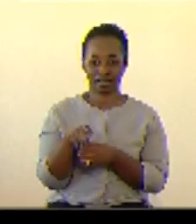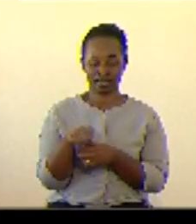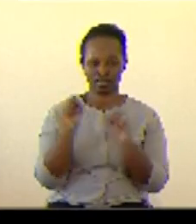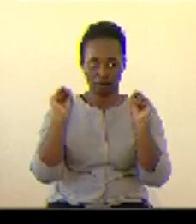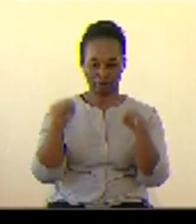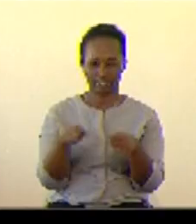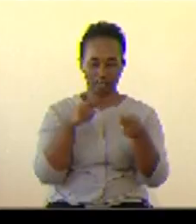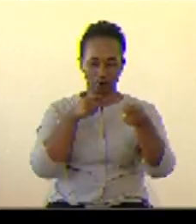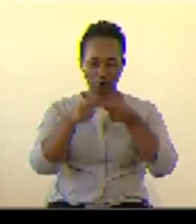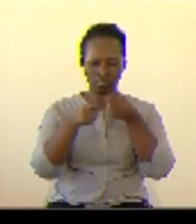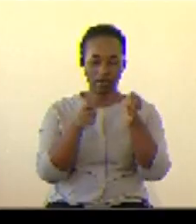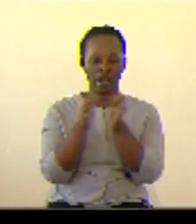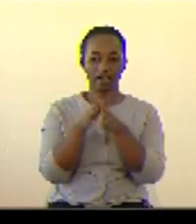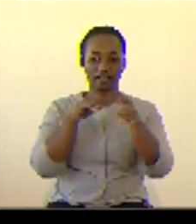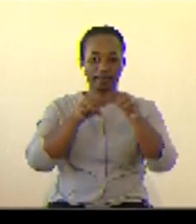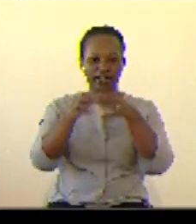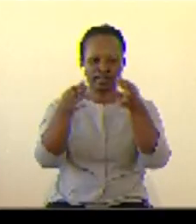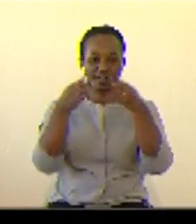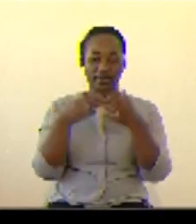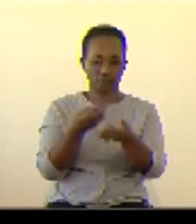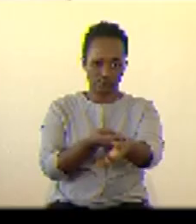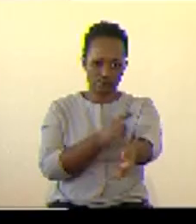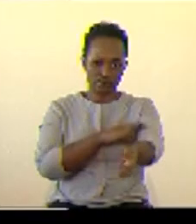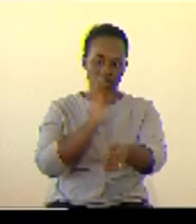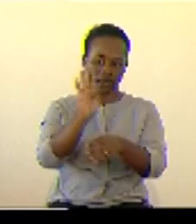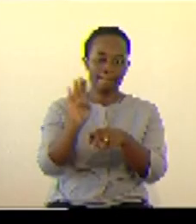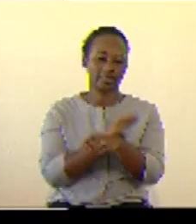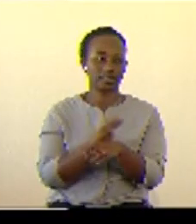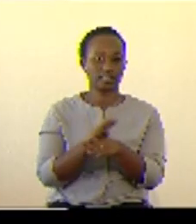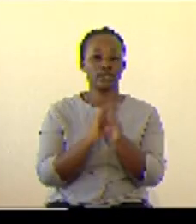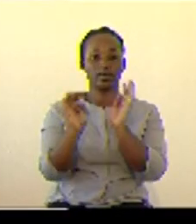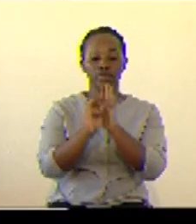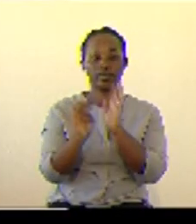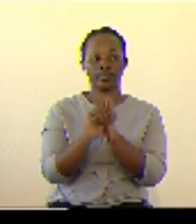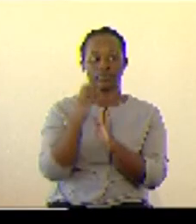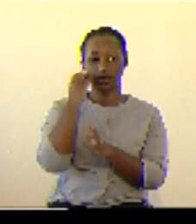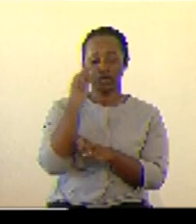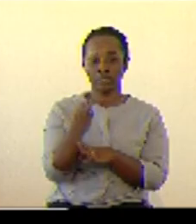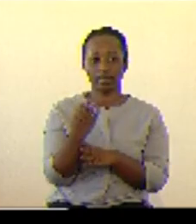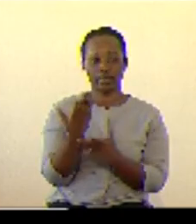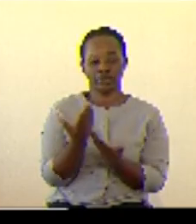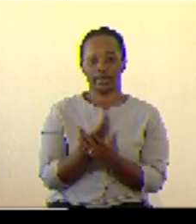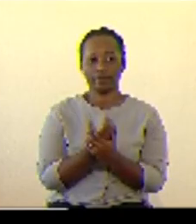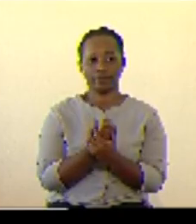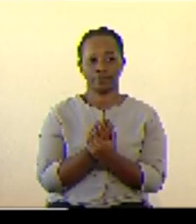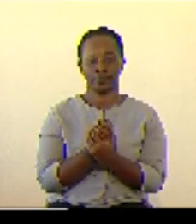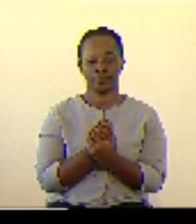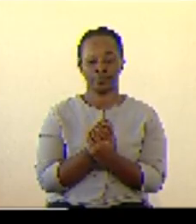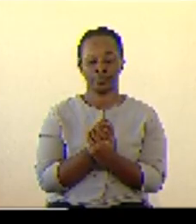to control and manage financial resources of the business properly. For example, if you're a sole proprietor,